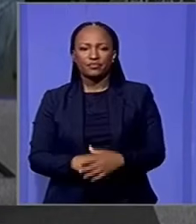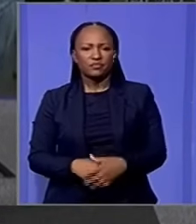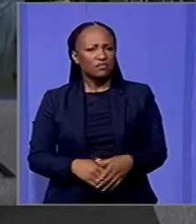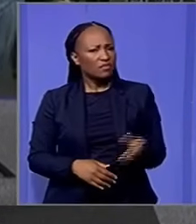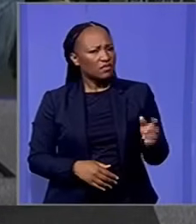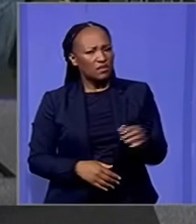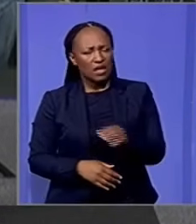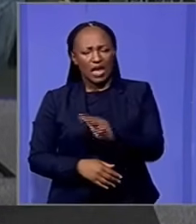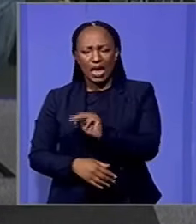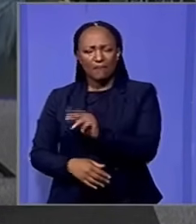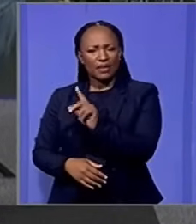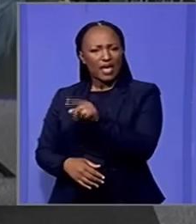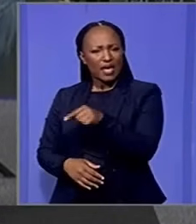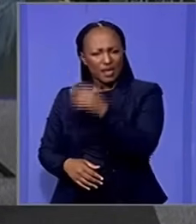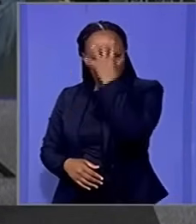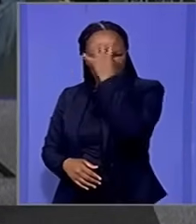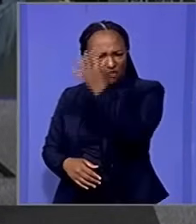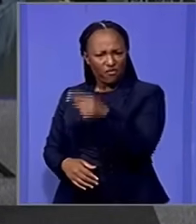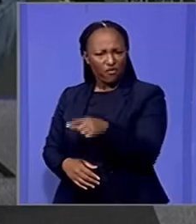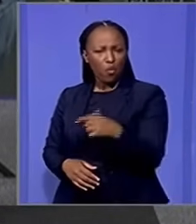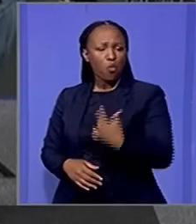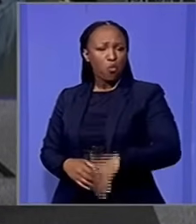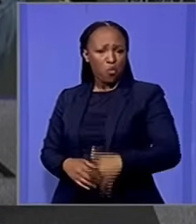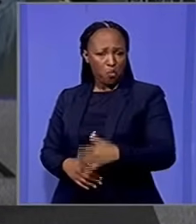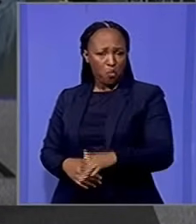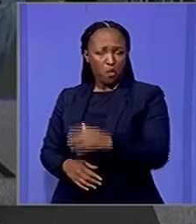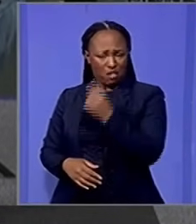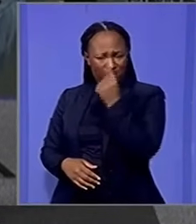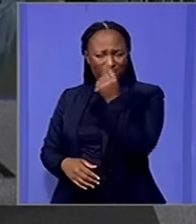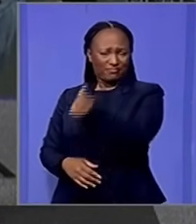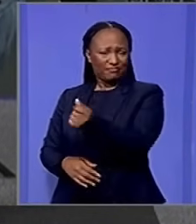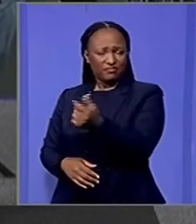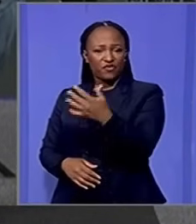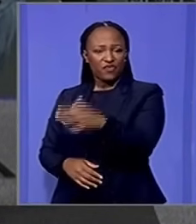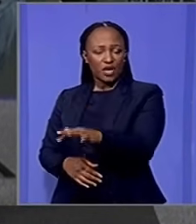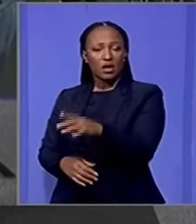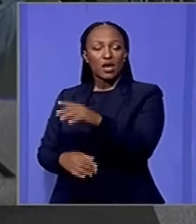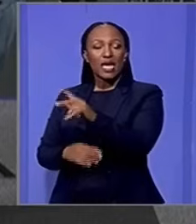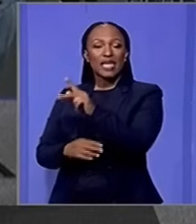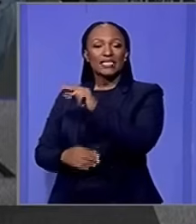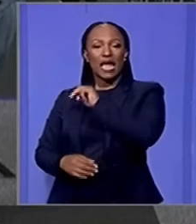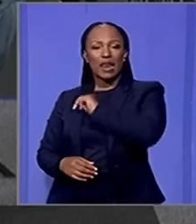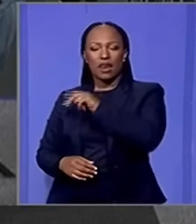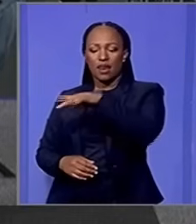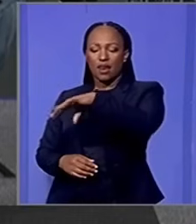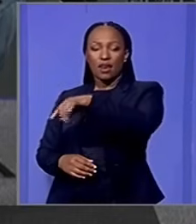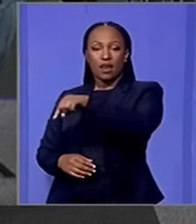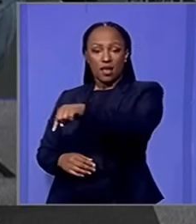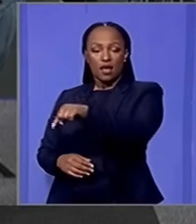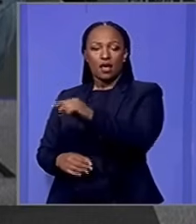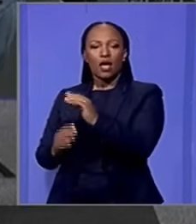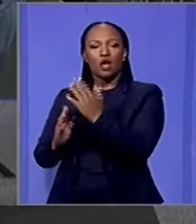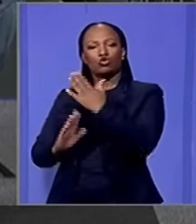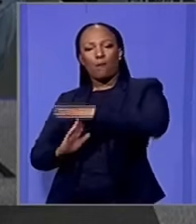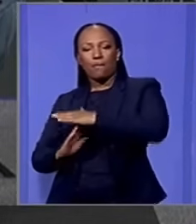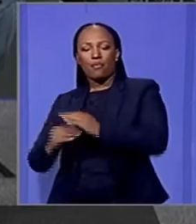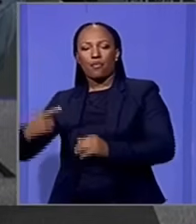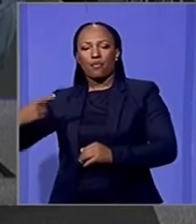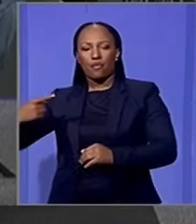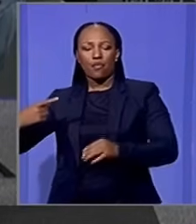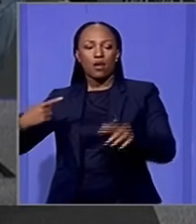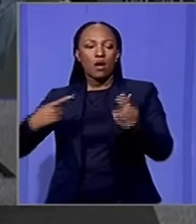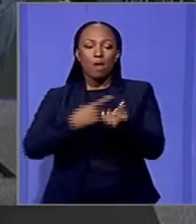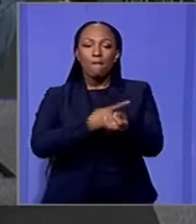ka mmetela Prof re bona ka KZN Šiwe ga re diedile pele mola le ka Mpumalanga le gona e tloga di